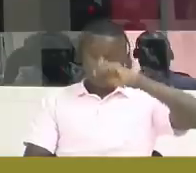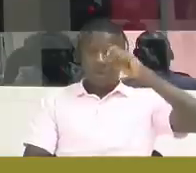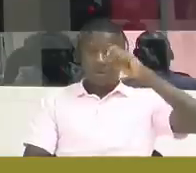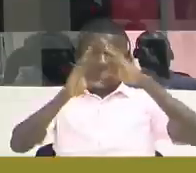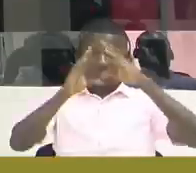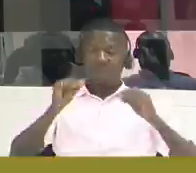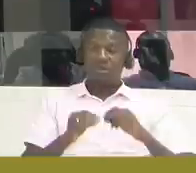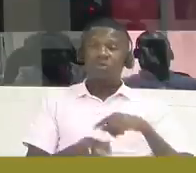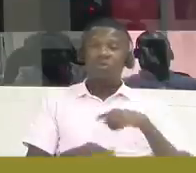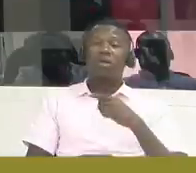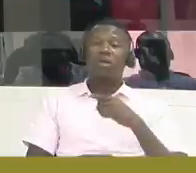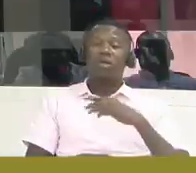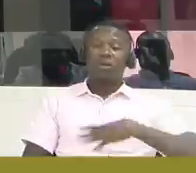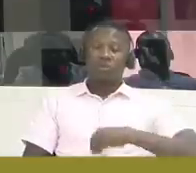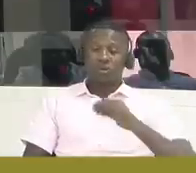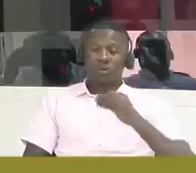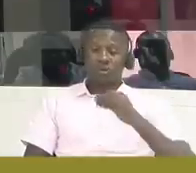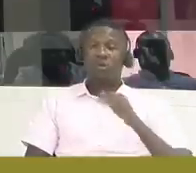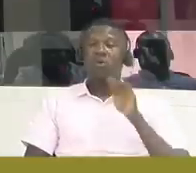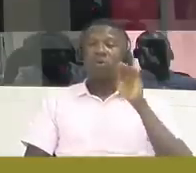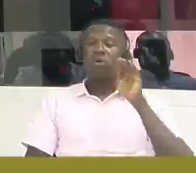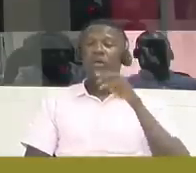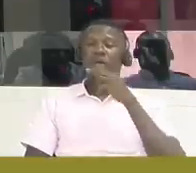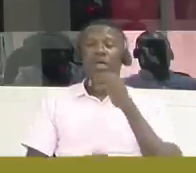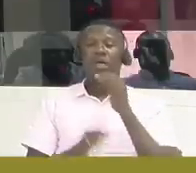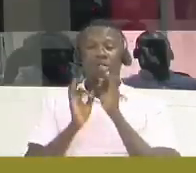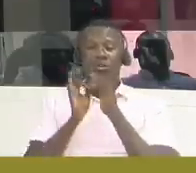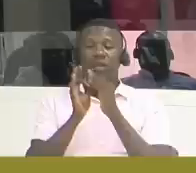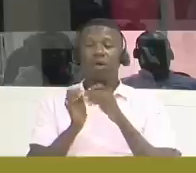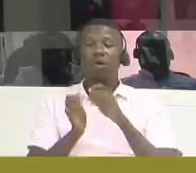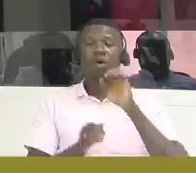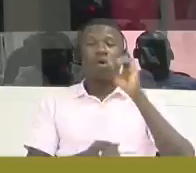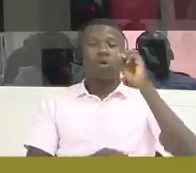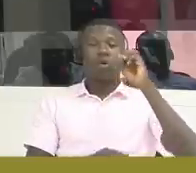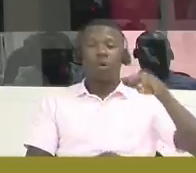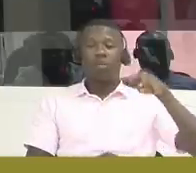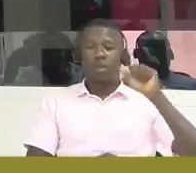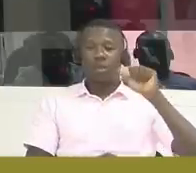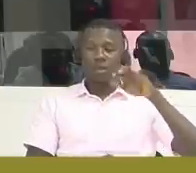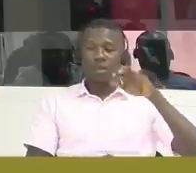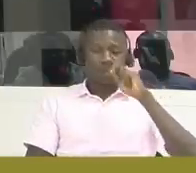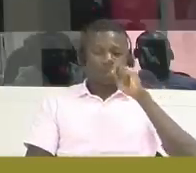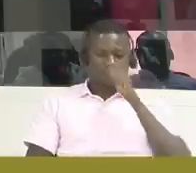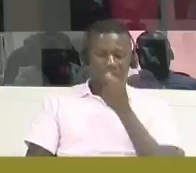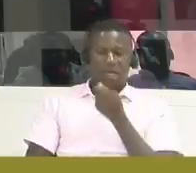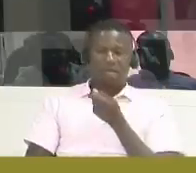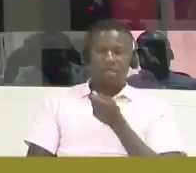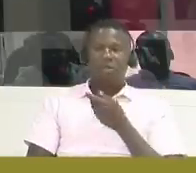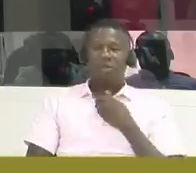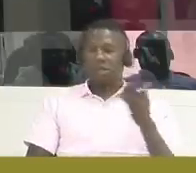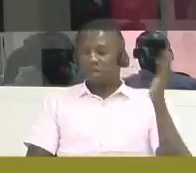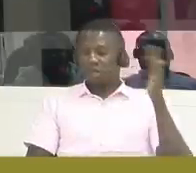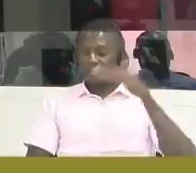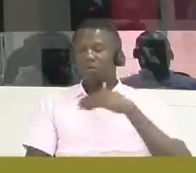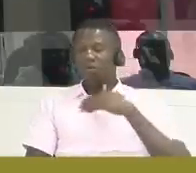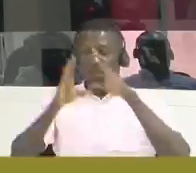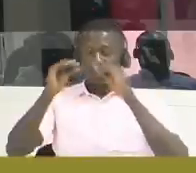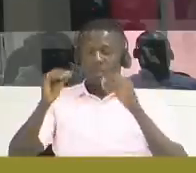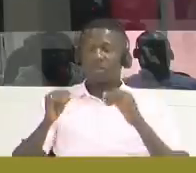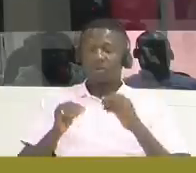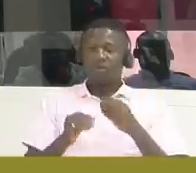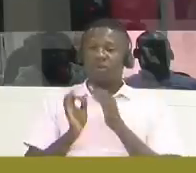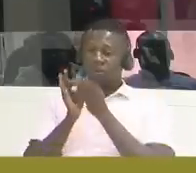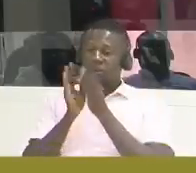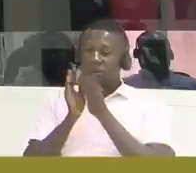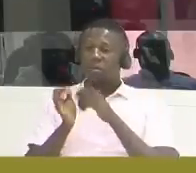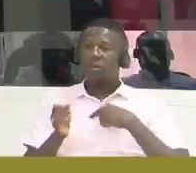her about Omar's death. So she came to the house to inform my mother-in-law.